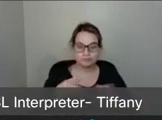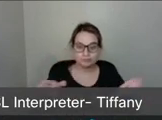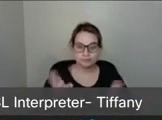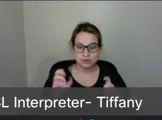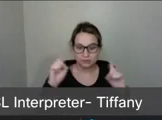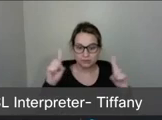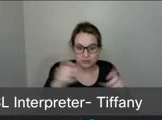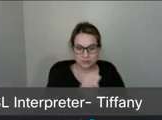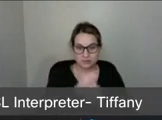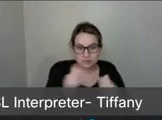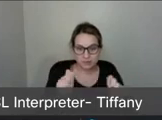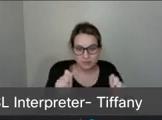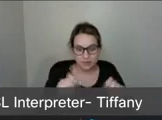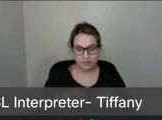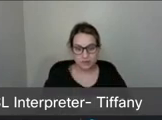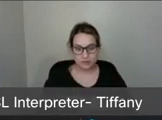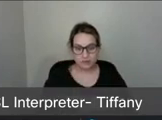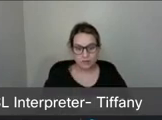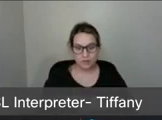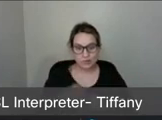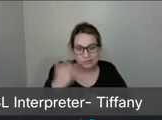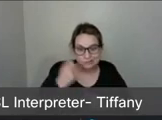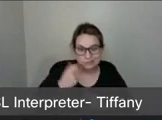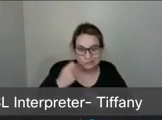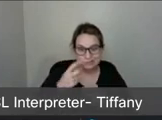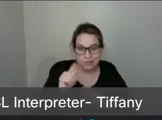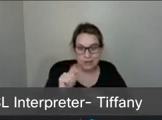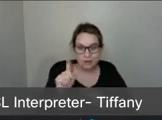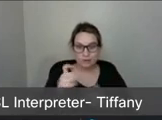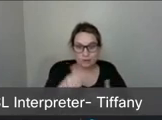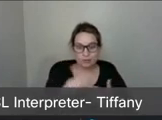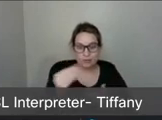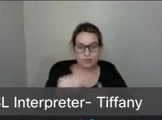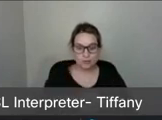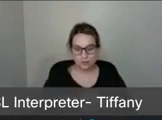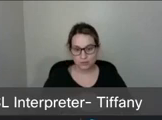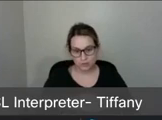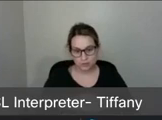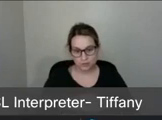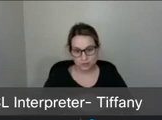safety, and well spending of their tax dollars. The previous